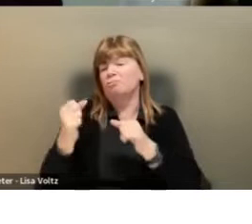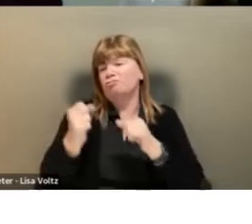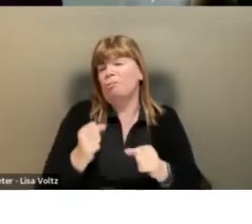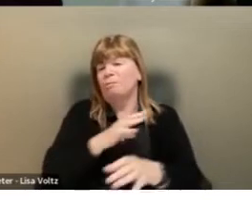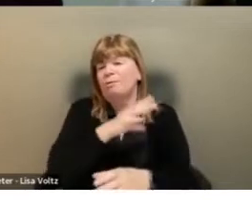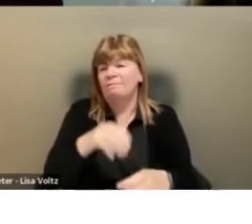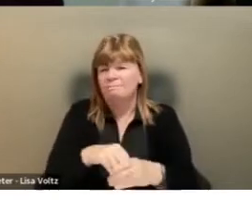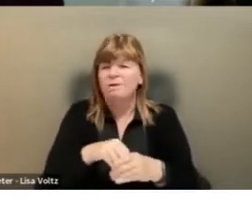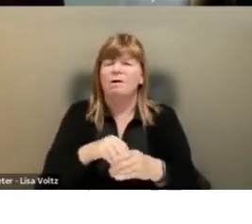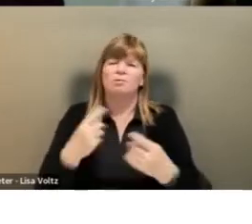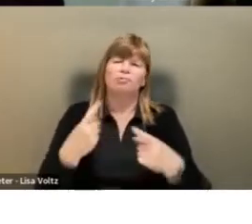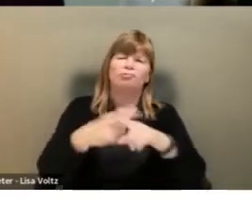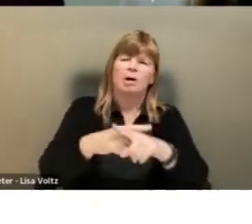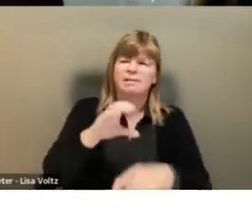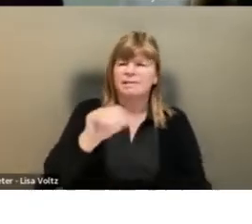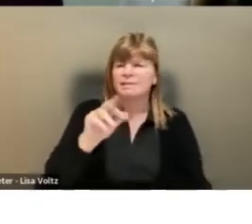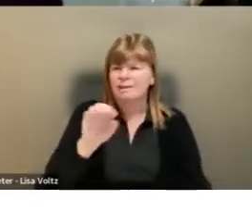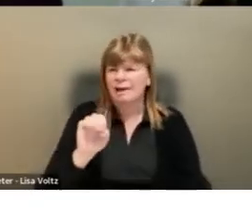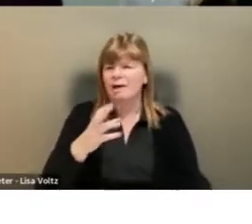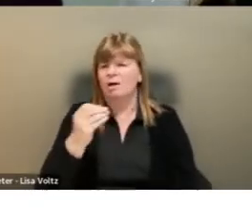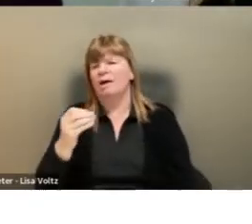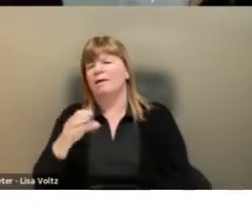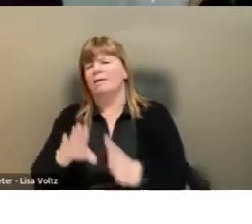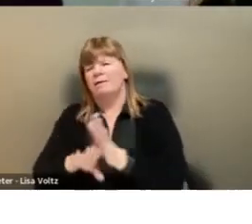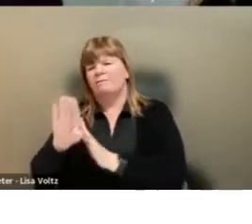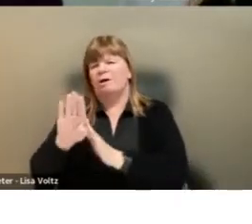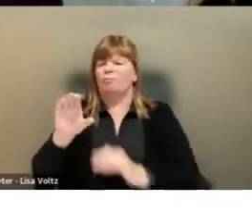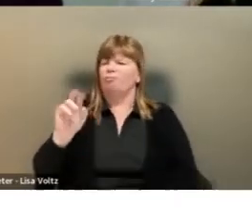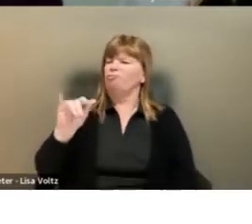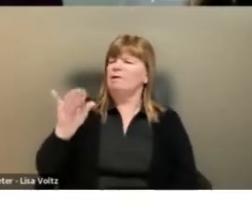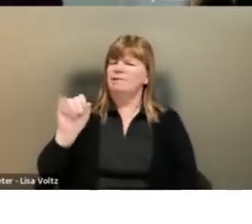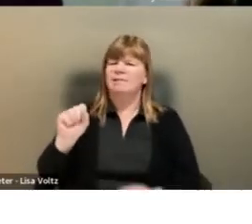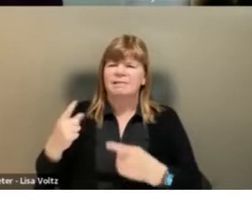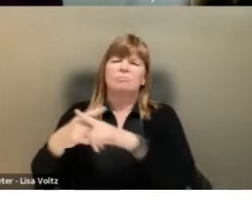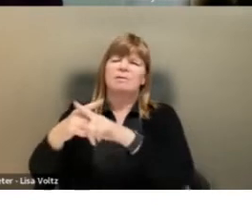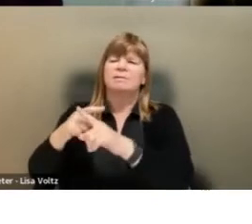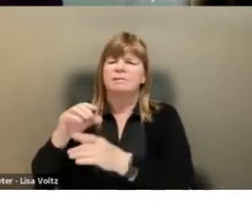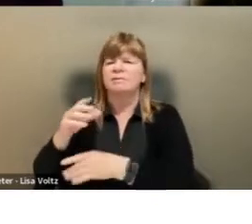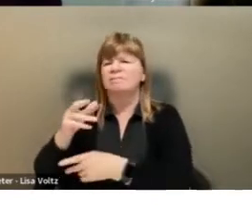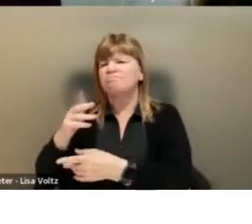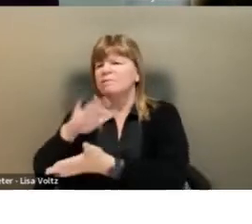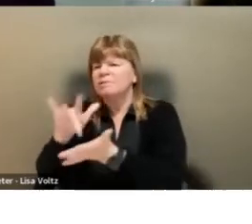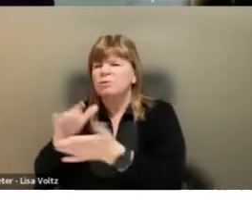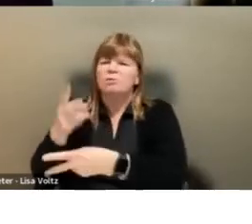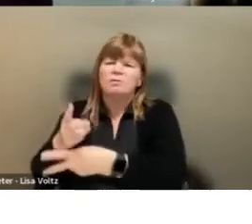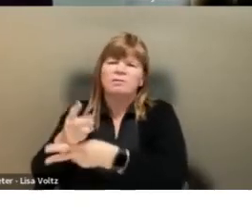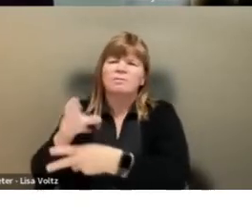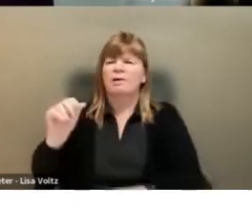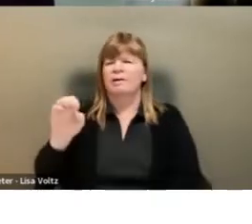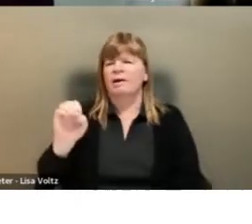in crisis care and the development of a crisis system of care, or something that you may have heard